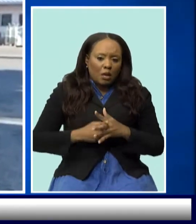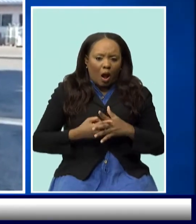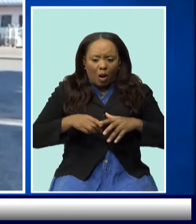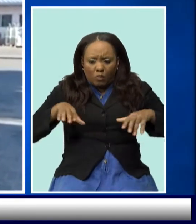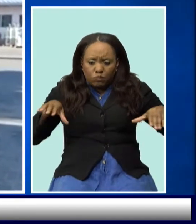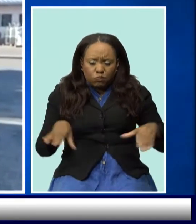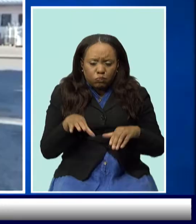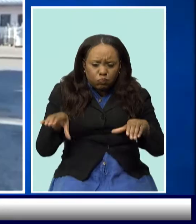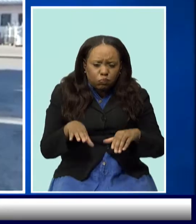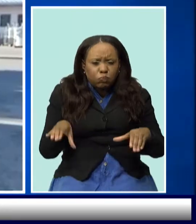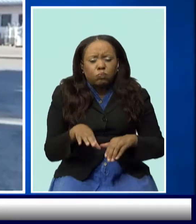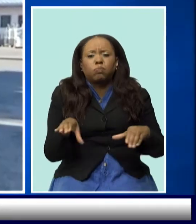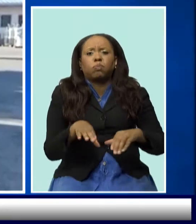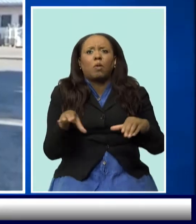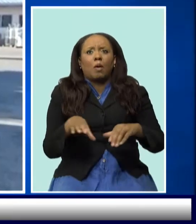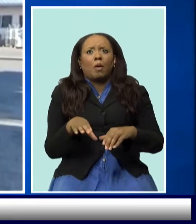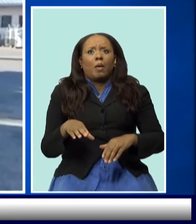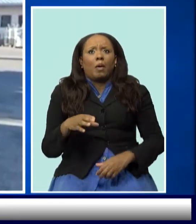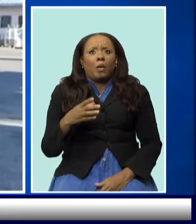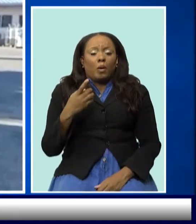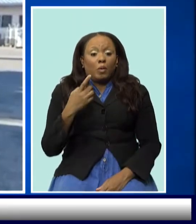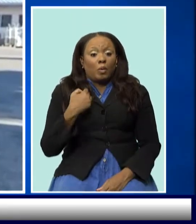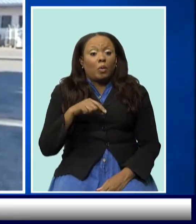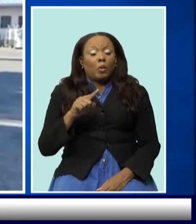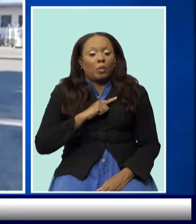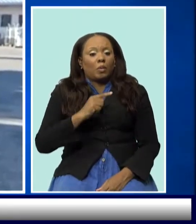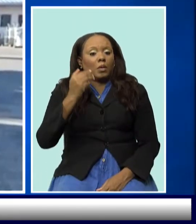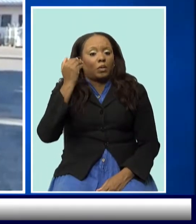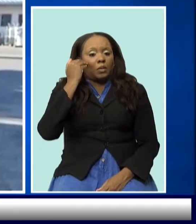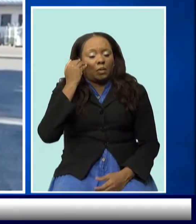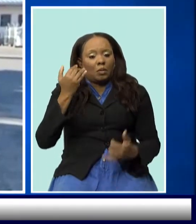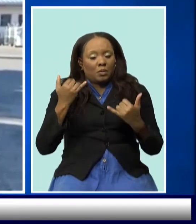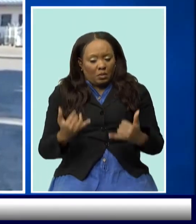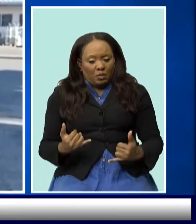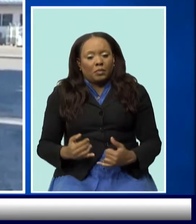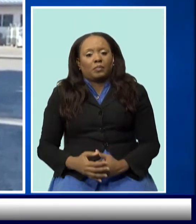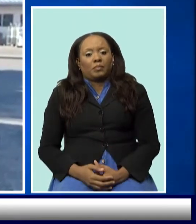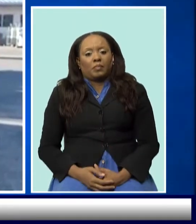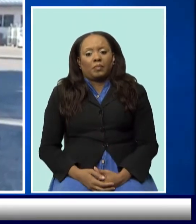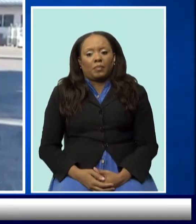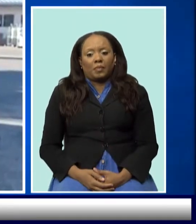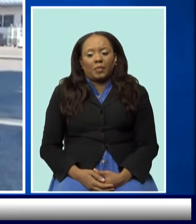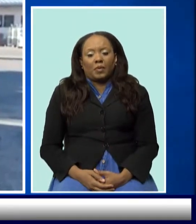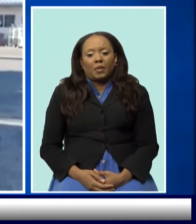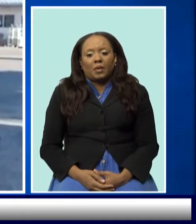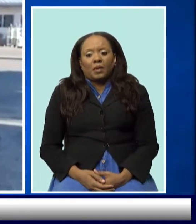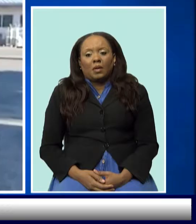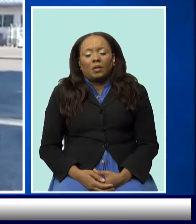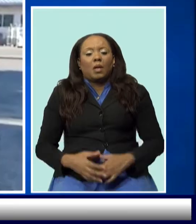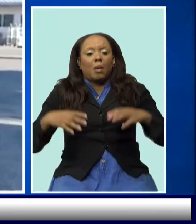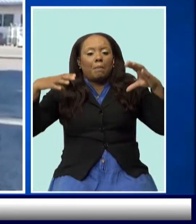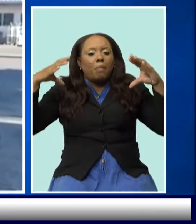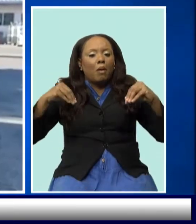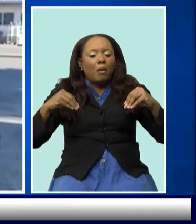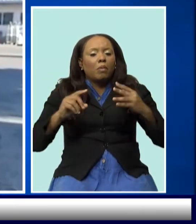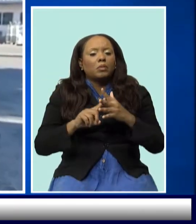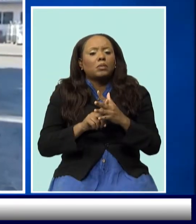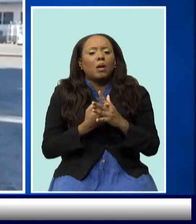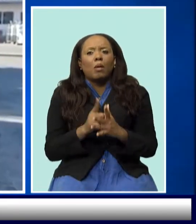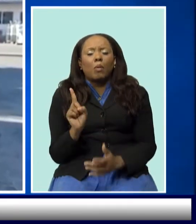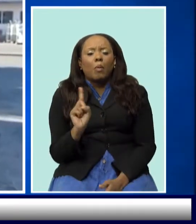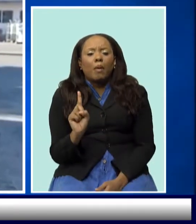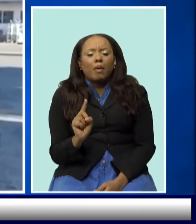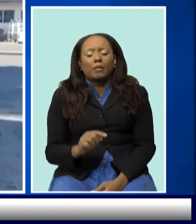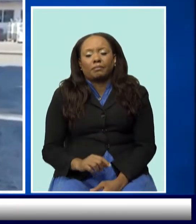restoration plans. We can confirm now that the outage commenced at our Spring Garden generating plant, and as